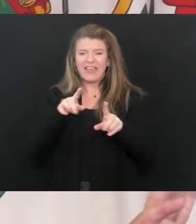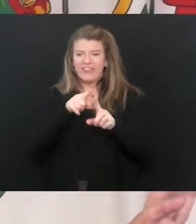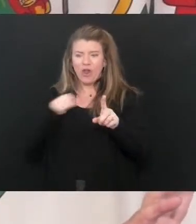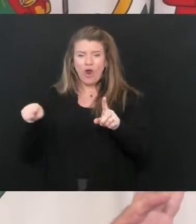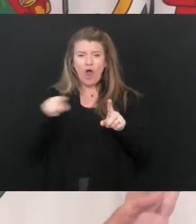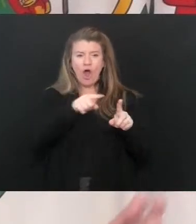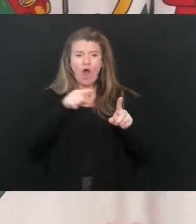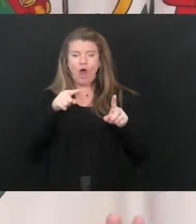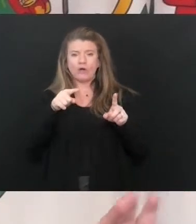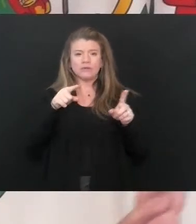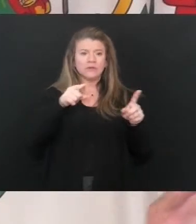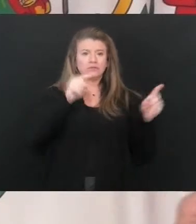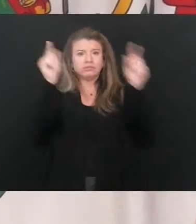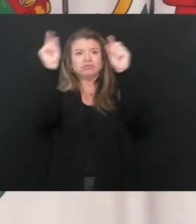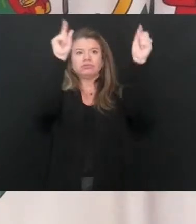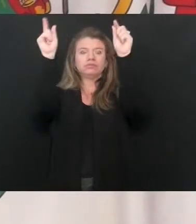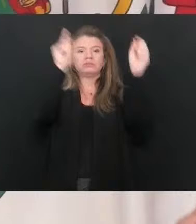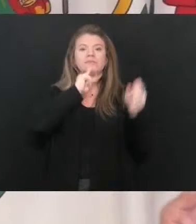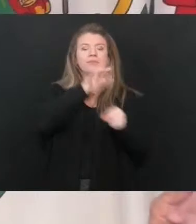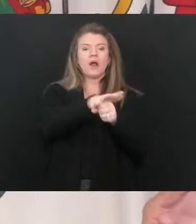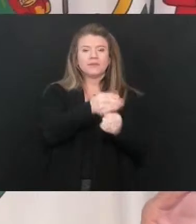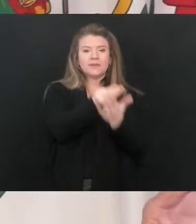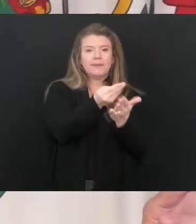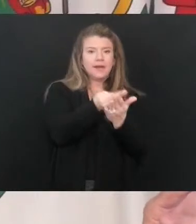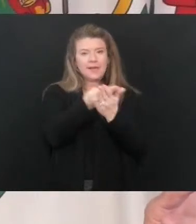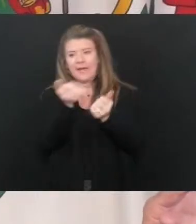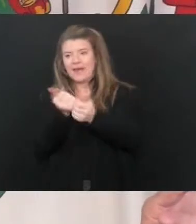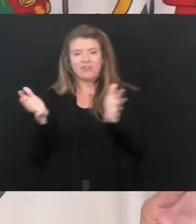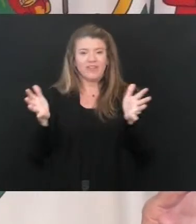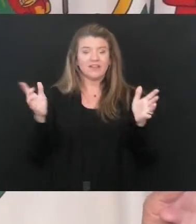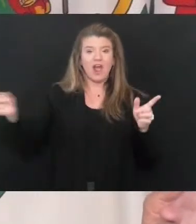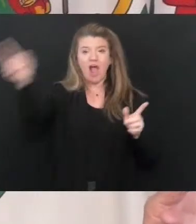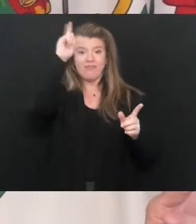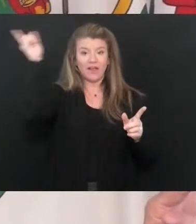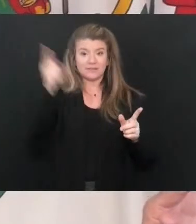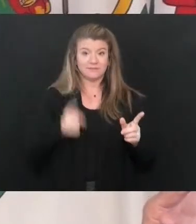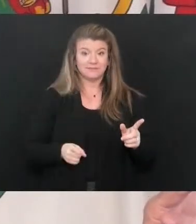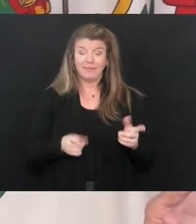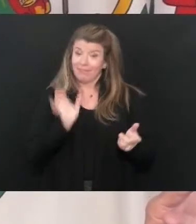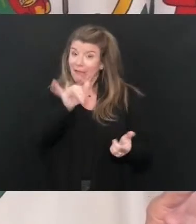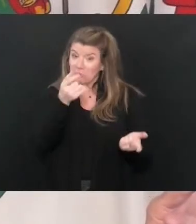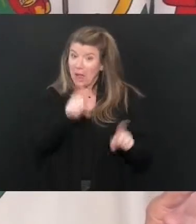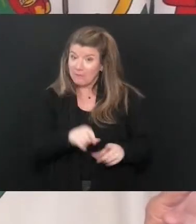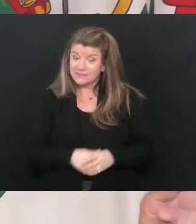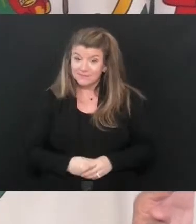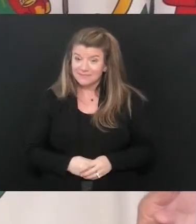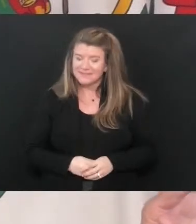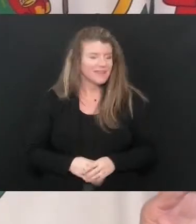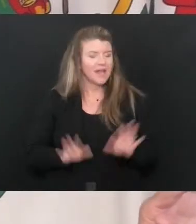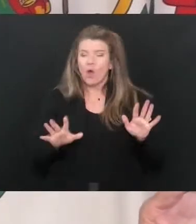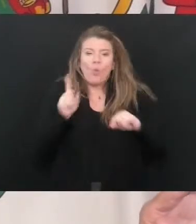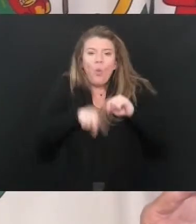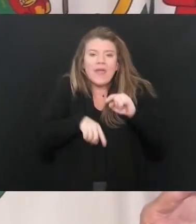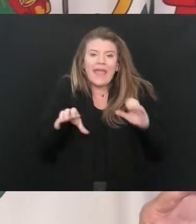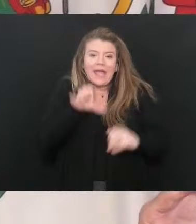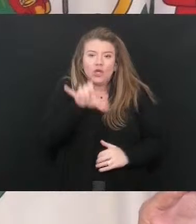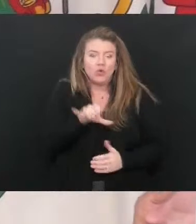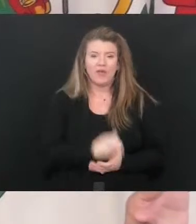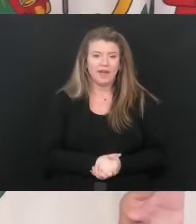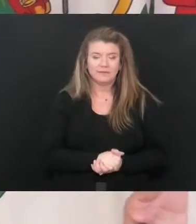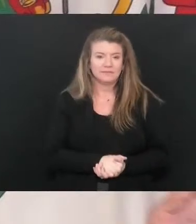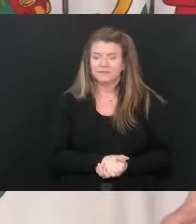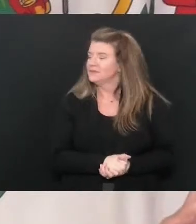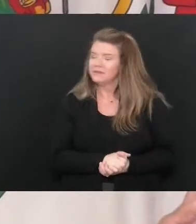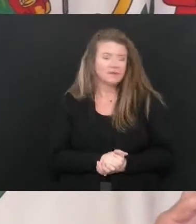running around promising campaign funds and everything else to everybody. That's what they do. We can't do that. We